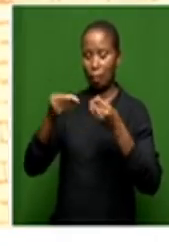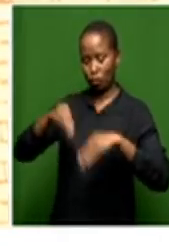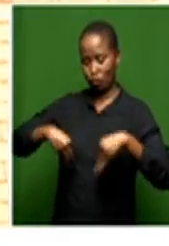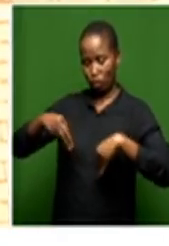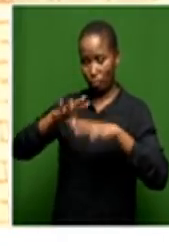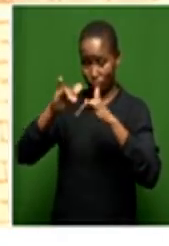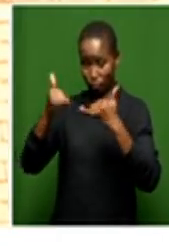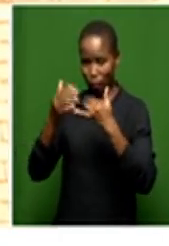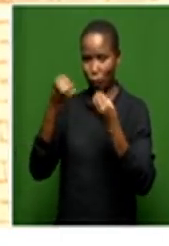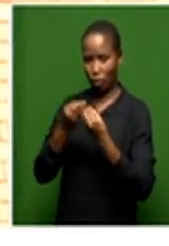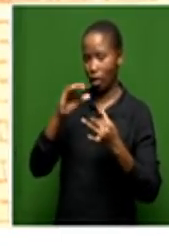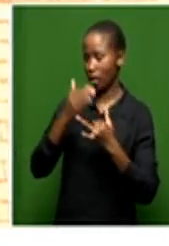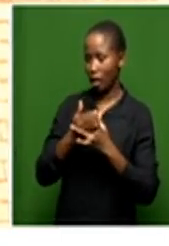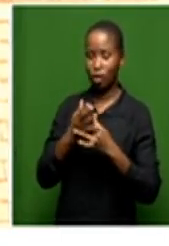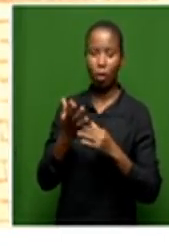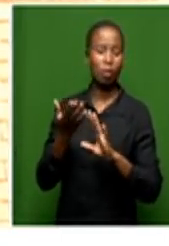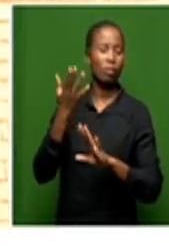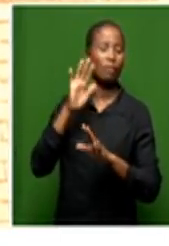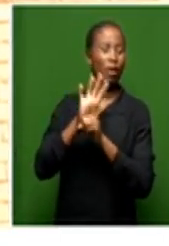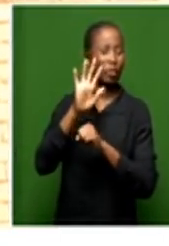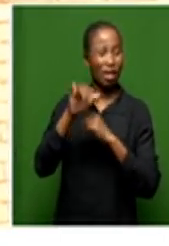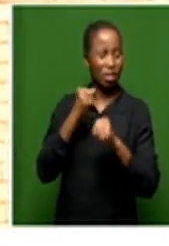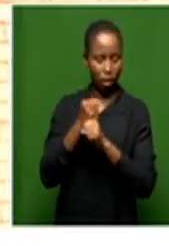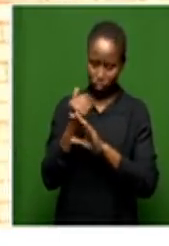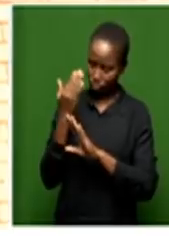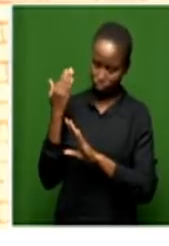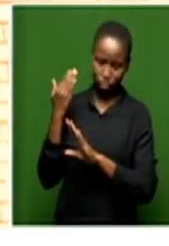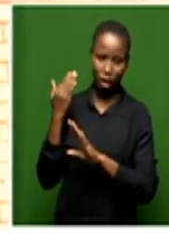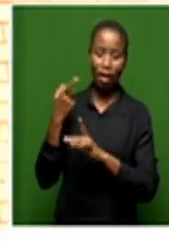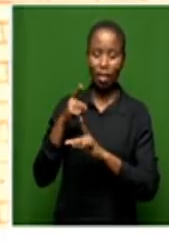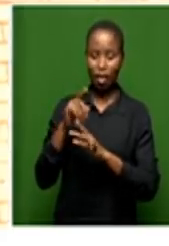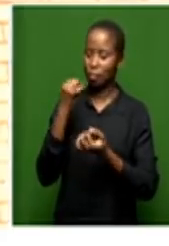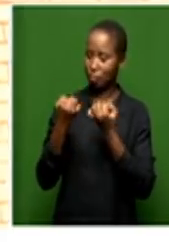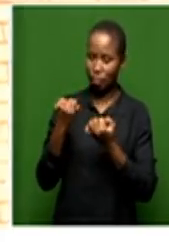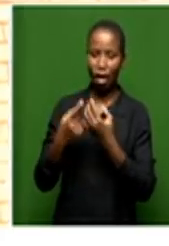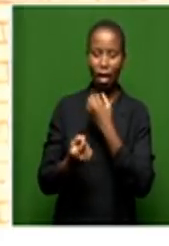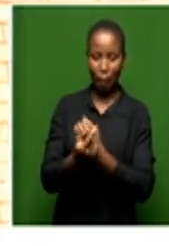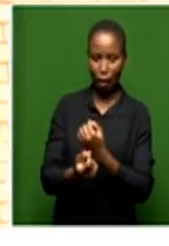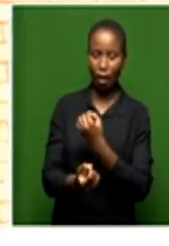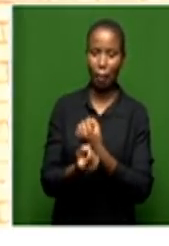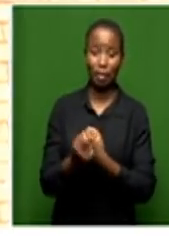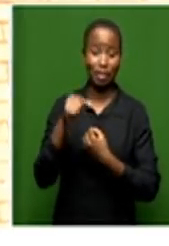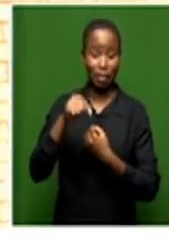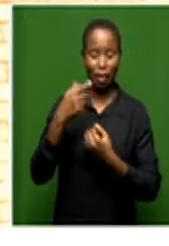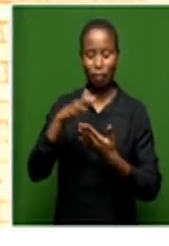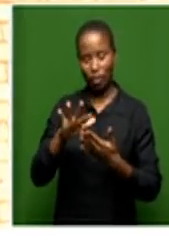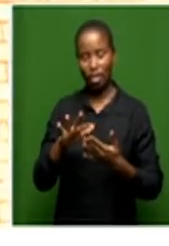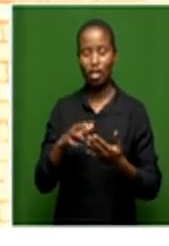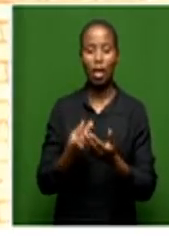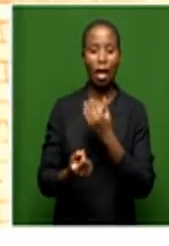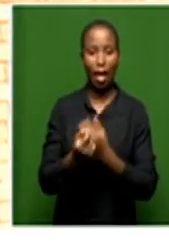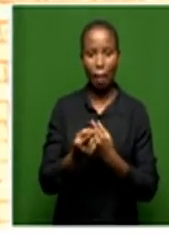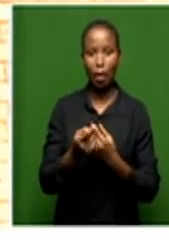the case over the years, 15 years this trial has been coming. It was dismissed or struck off the